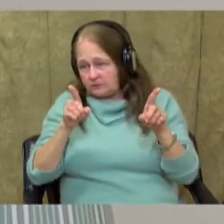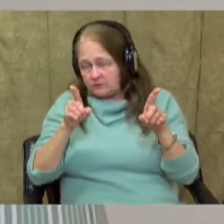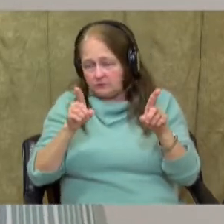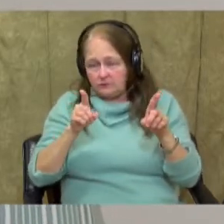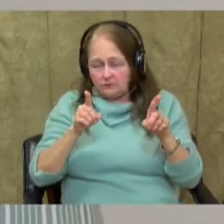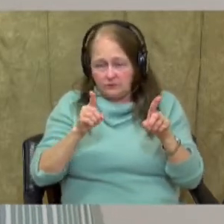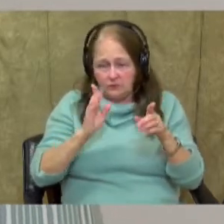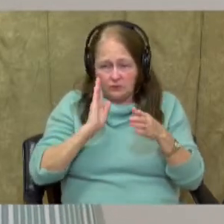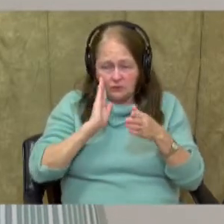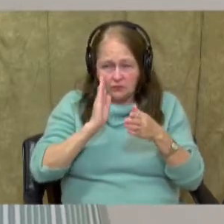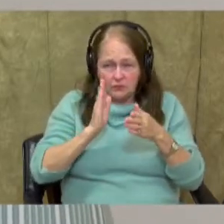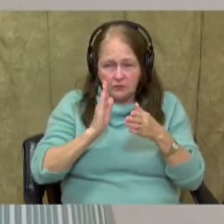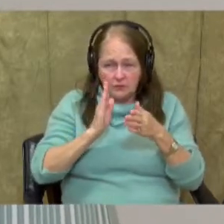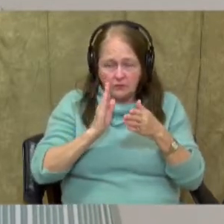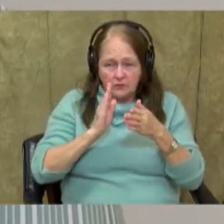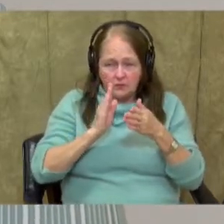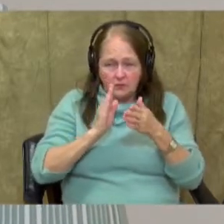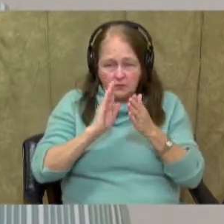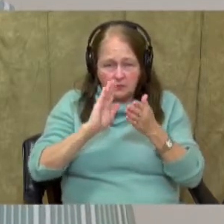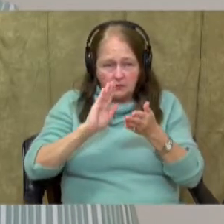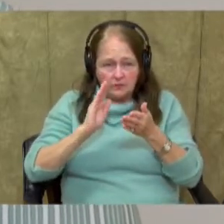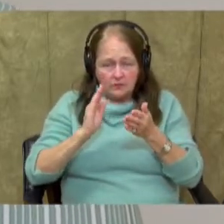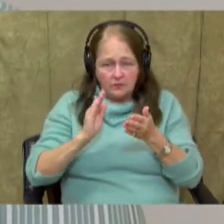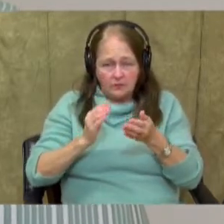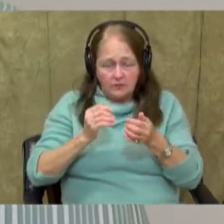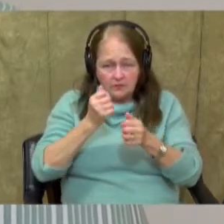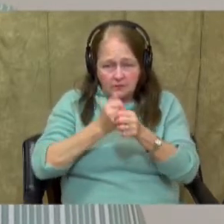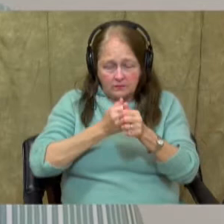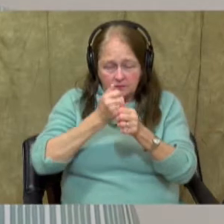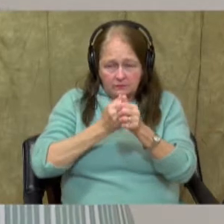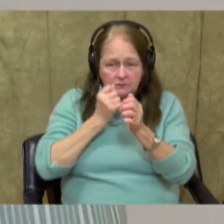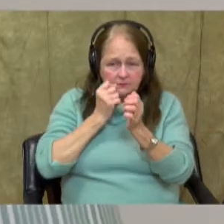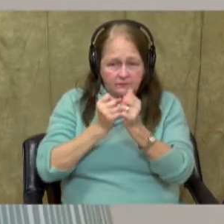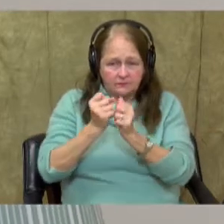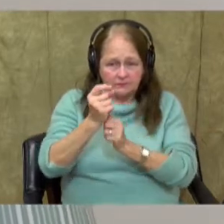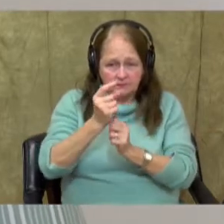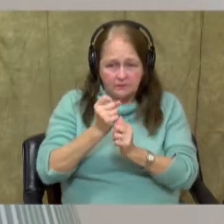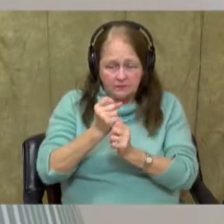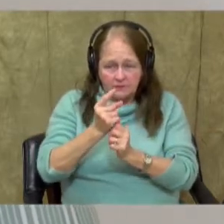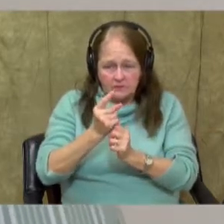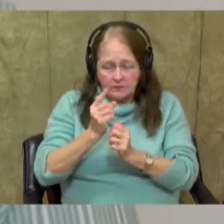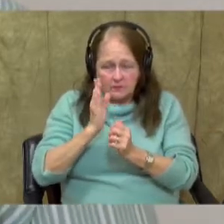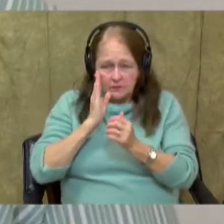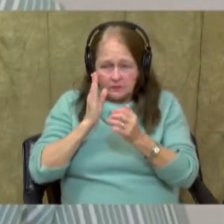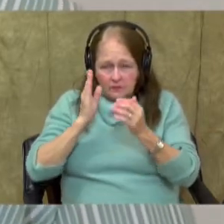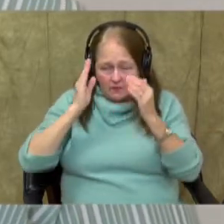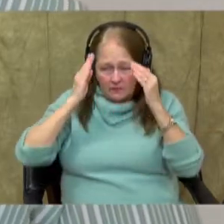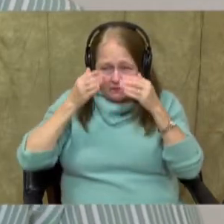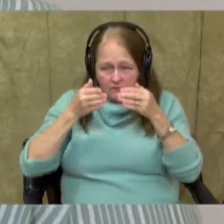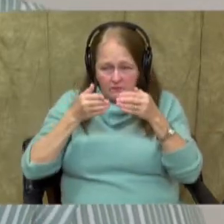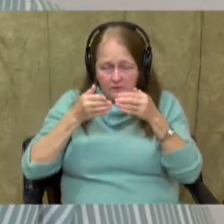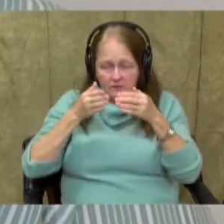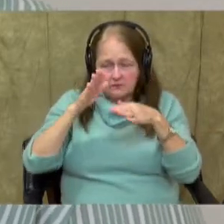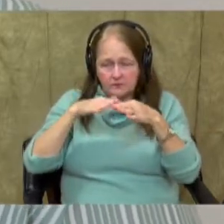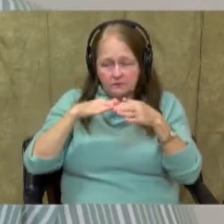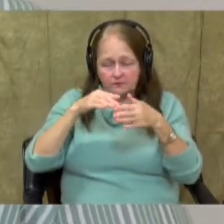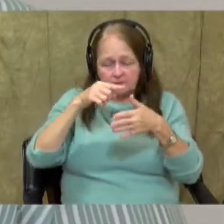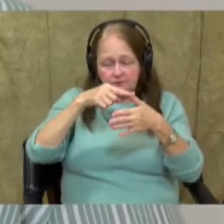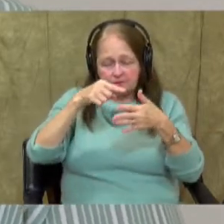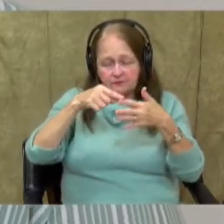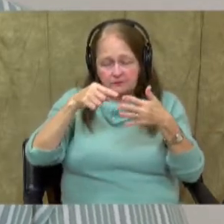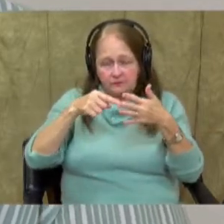other words, it's going to be adding a component each year. It will allow you to focus on details and